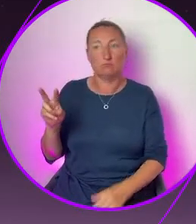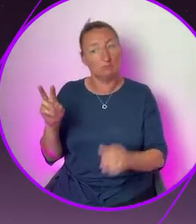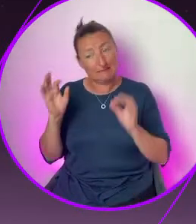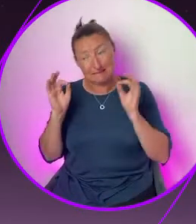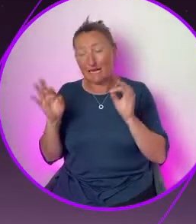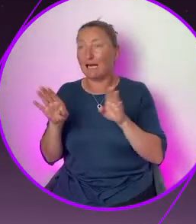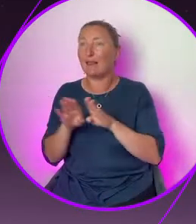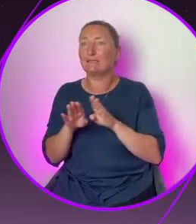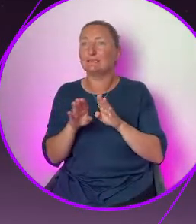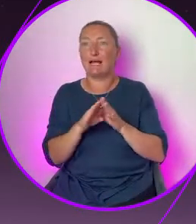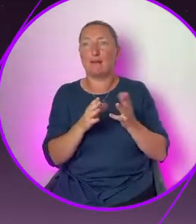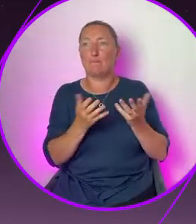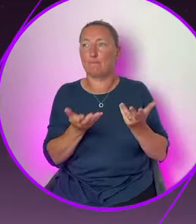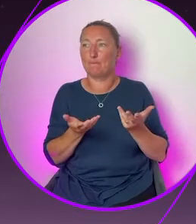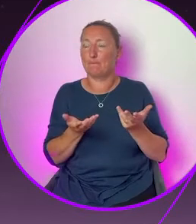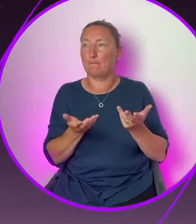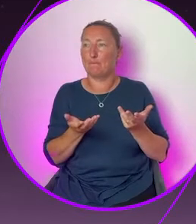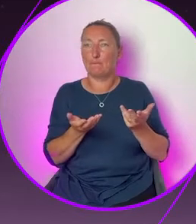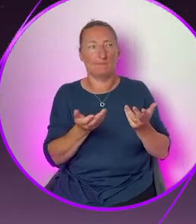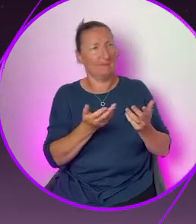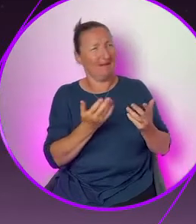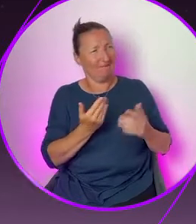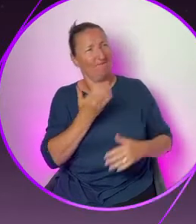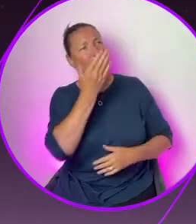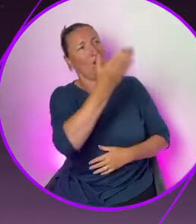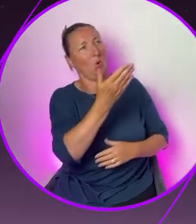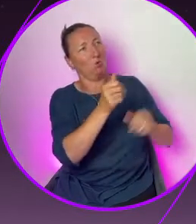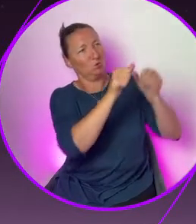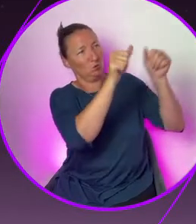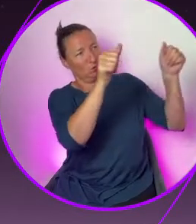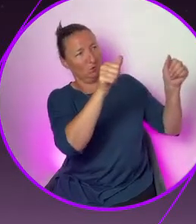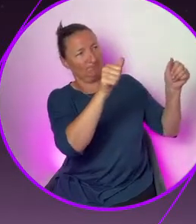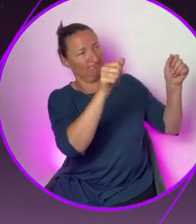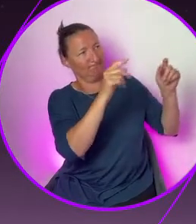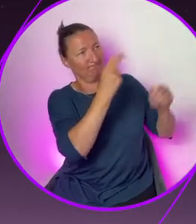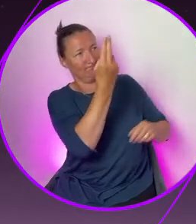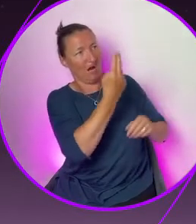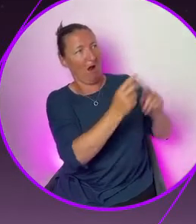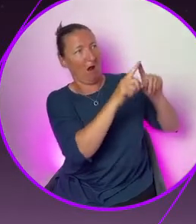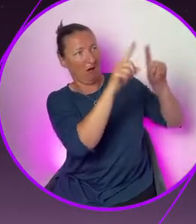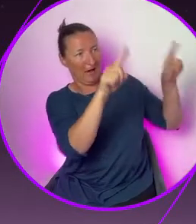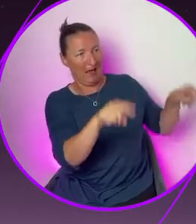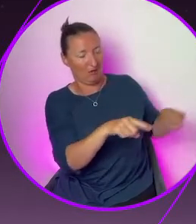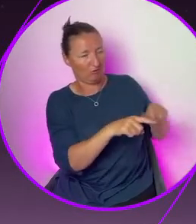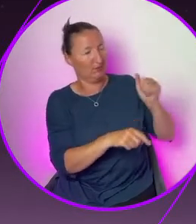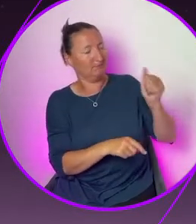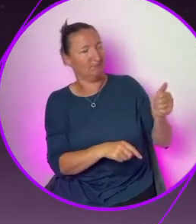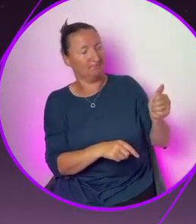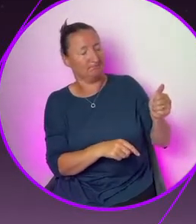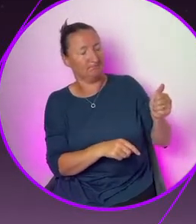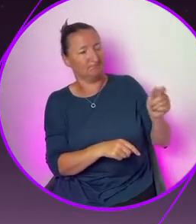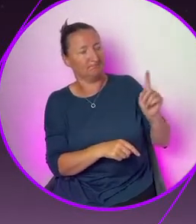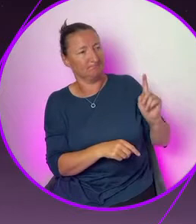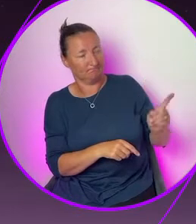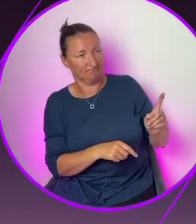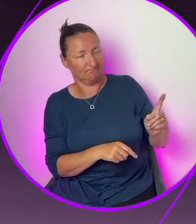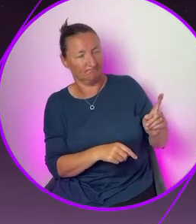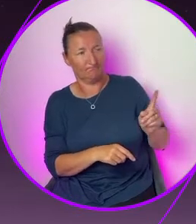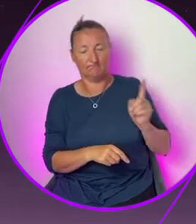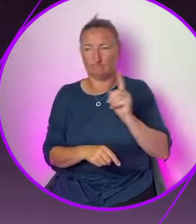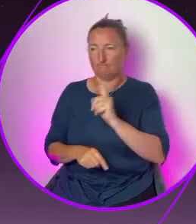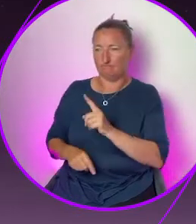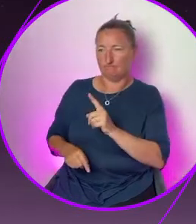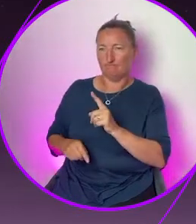walls, doesn't really work. It also doesn't really work if we consider digital as a medium for a certain type of art that